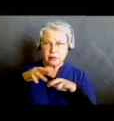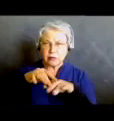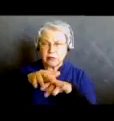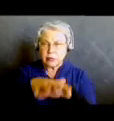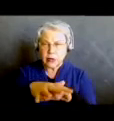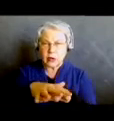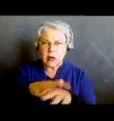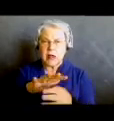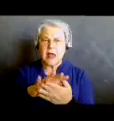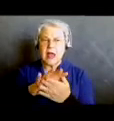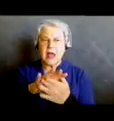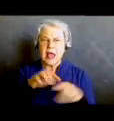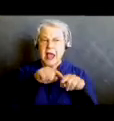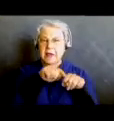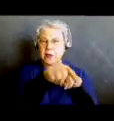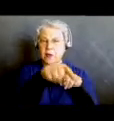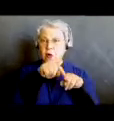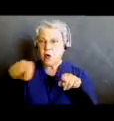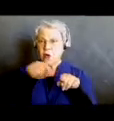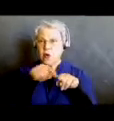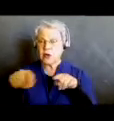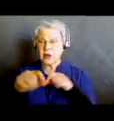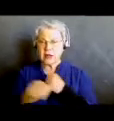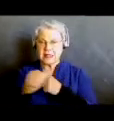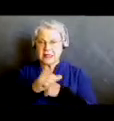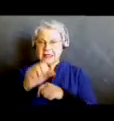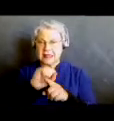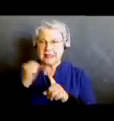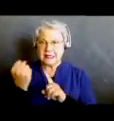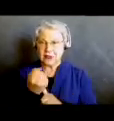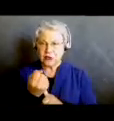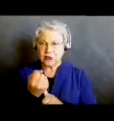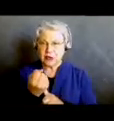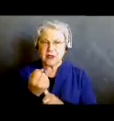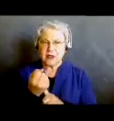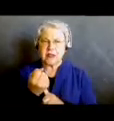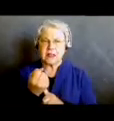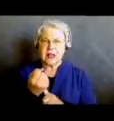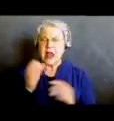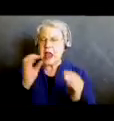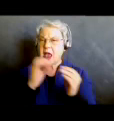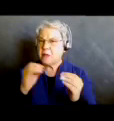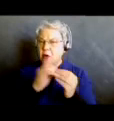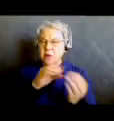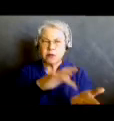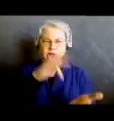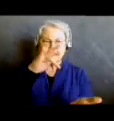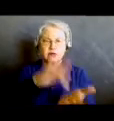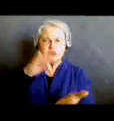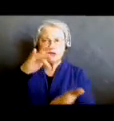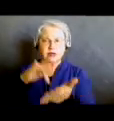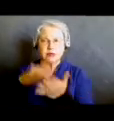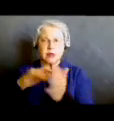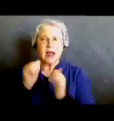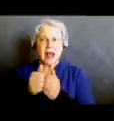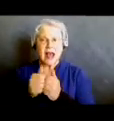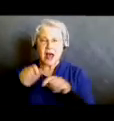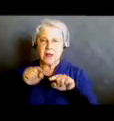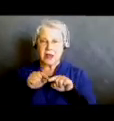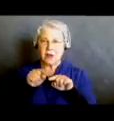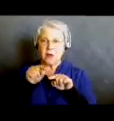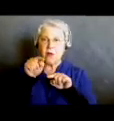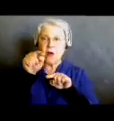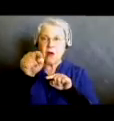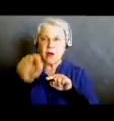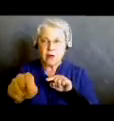environments and thereby by leading to more exploitative and dangerous conditions of transit and deaths in